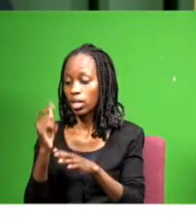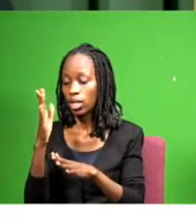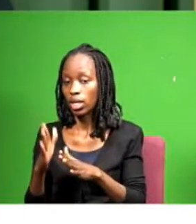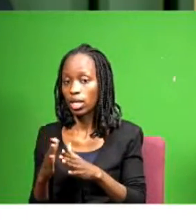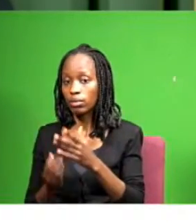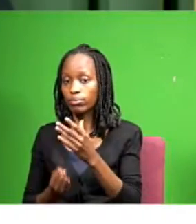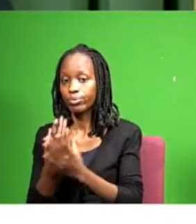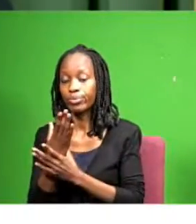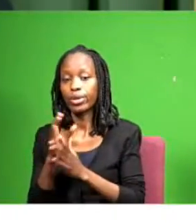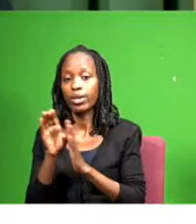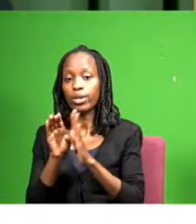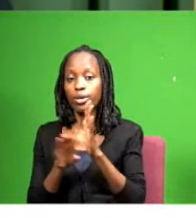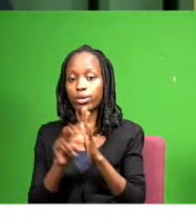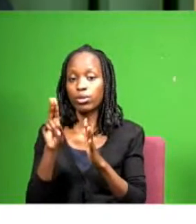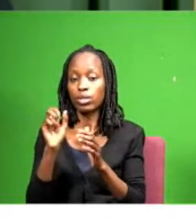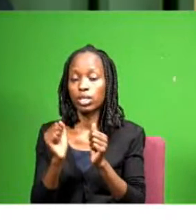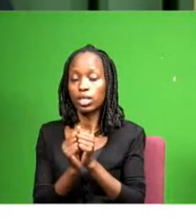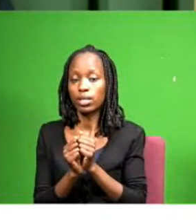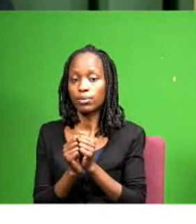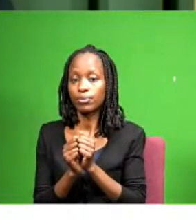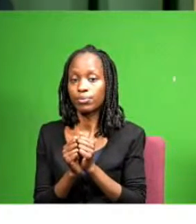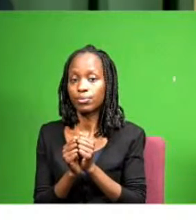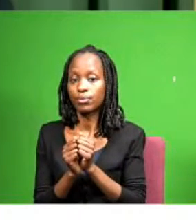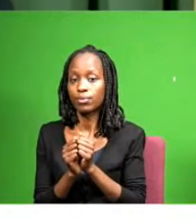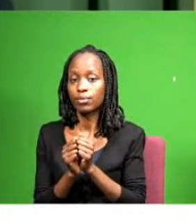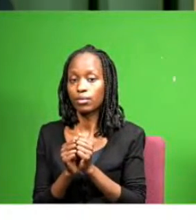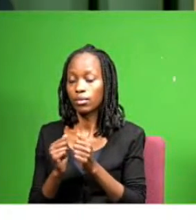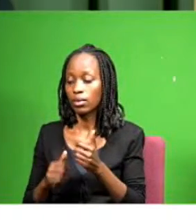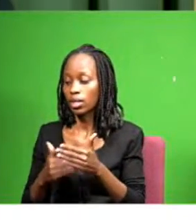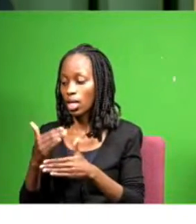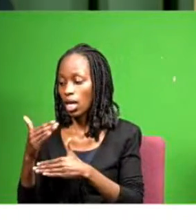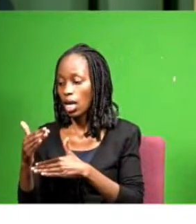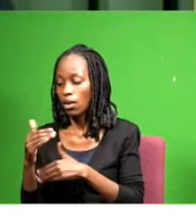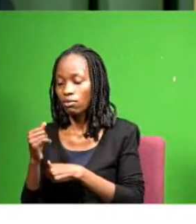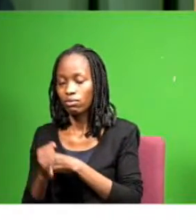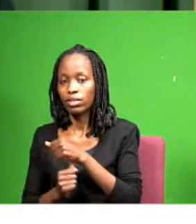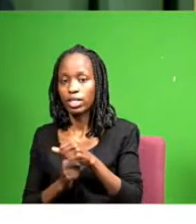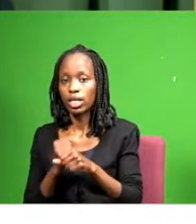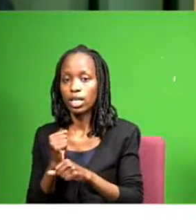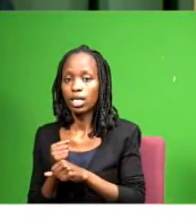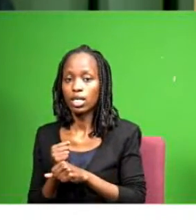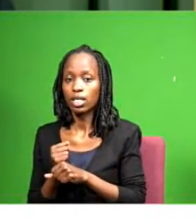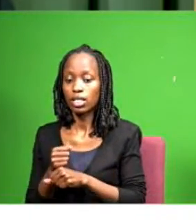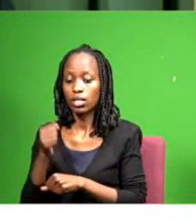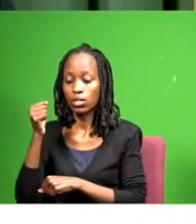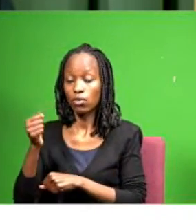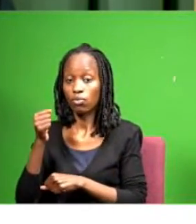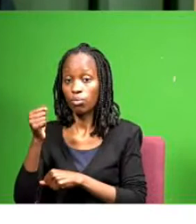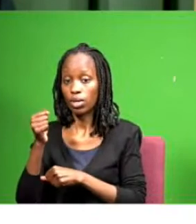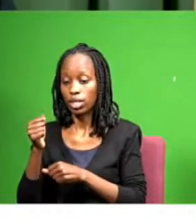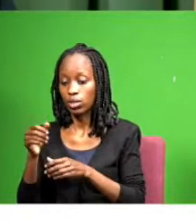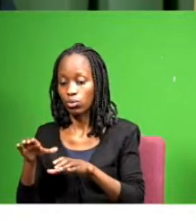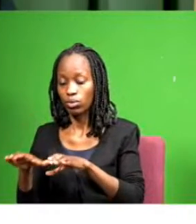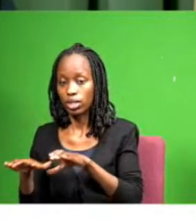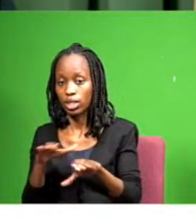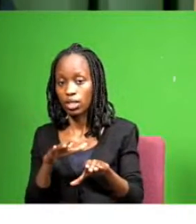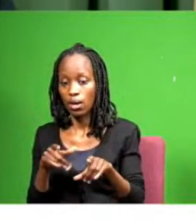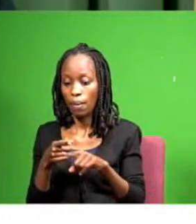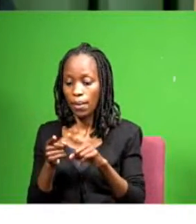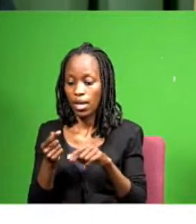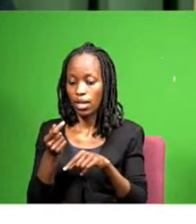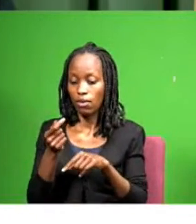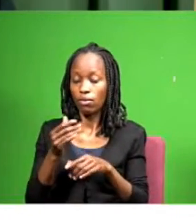the Constitution of Kenya 2010 after decades of political struggle. But the few that I